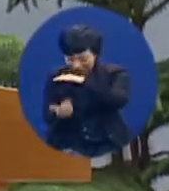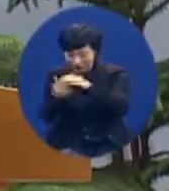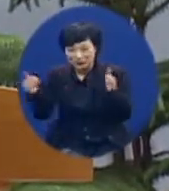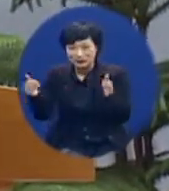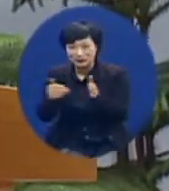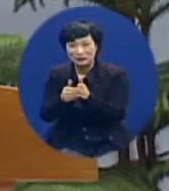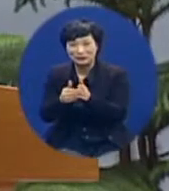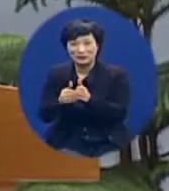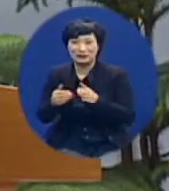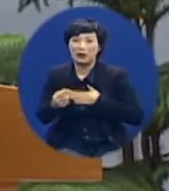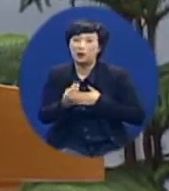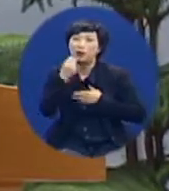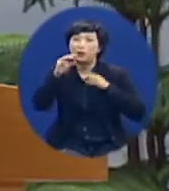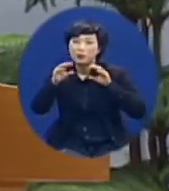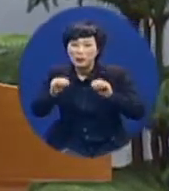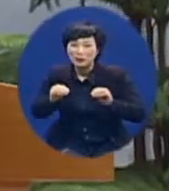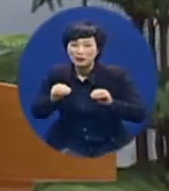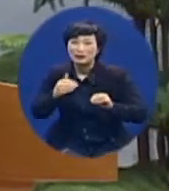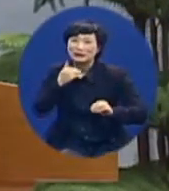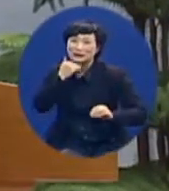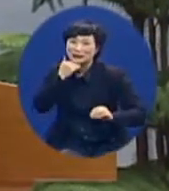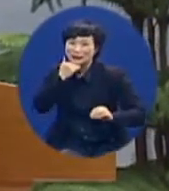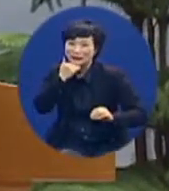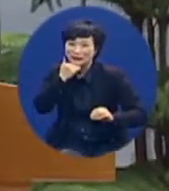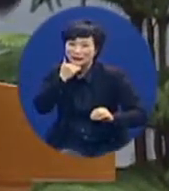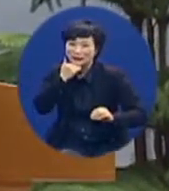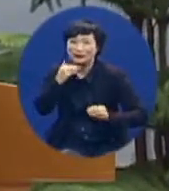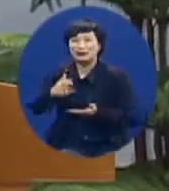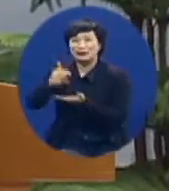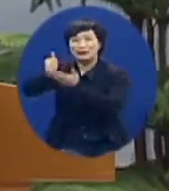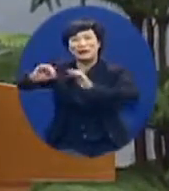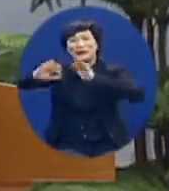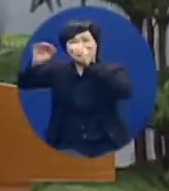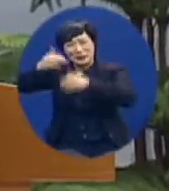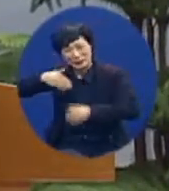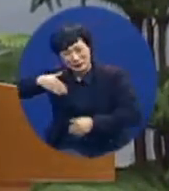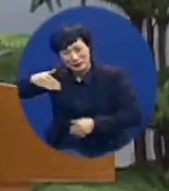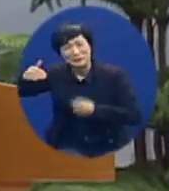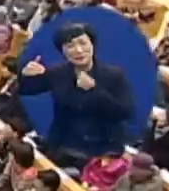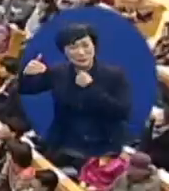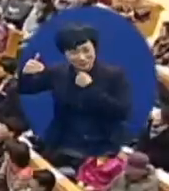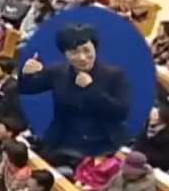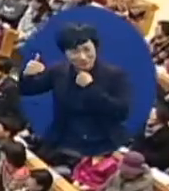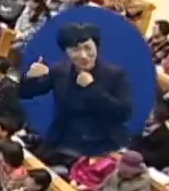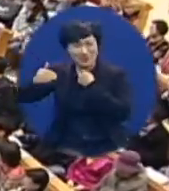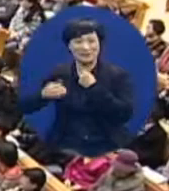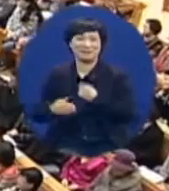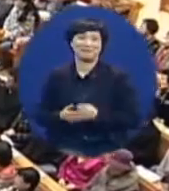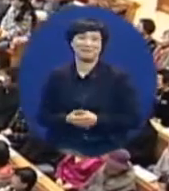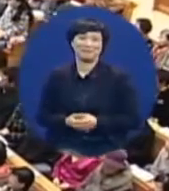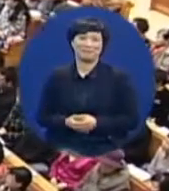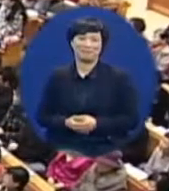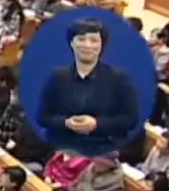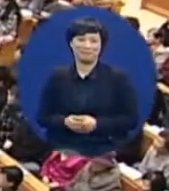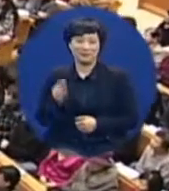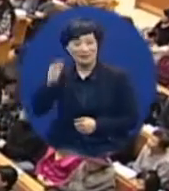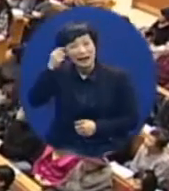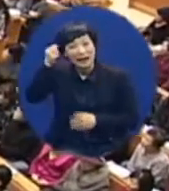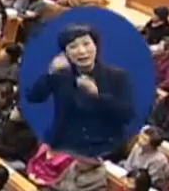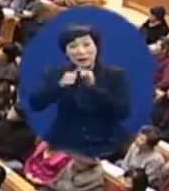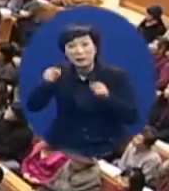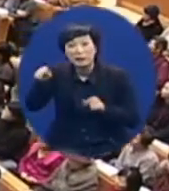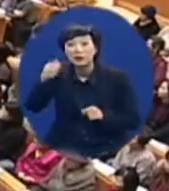fulfilling his will, waiting for the Lord and go to heaven. Who is